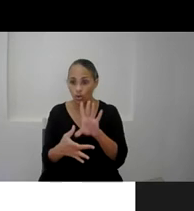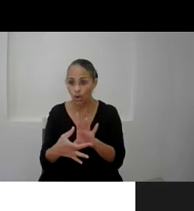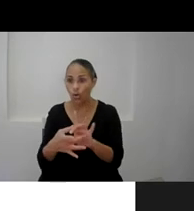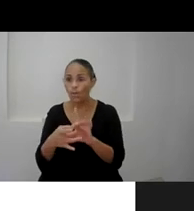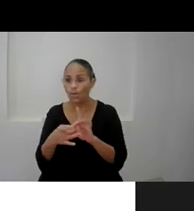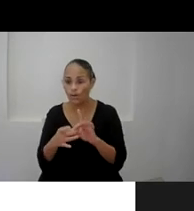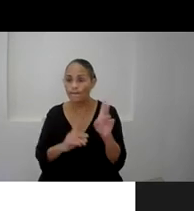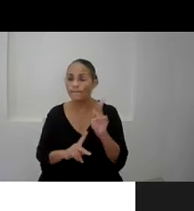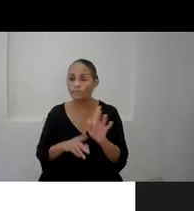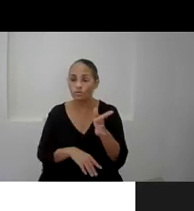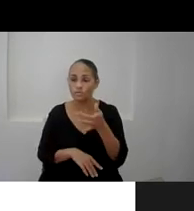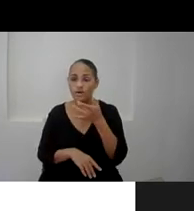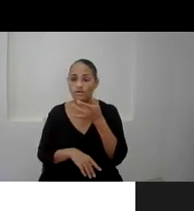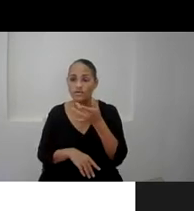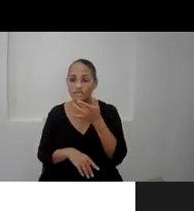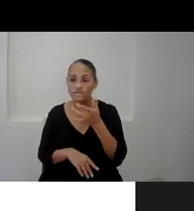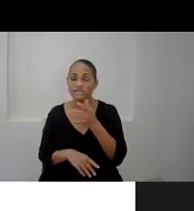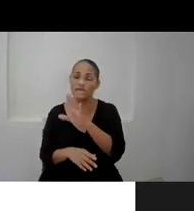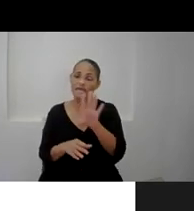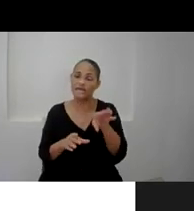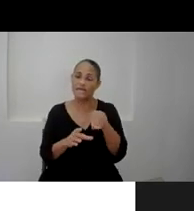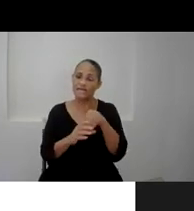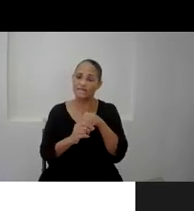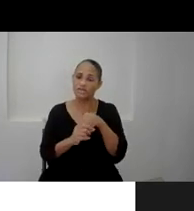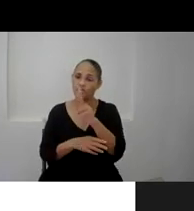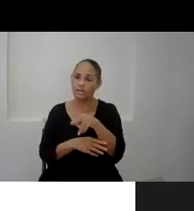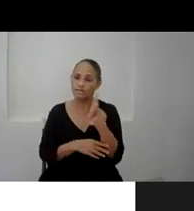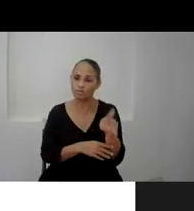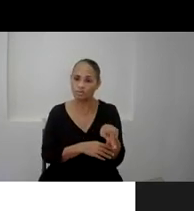people's preferences into the passport.